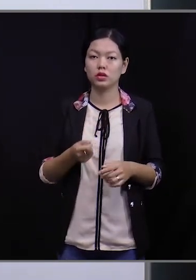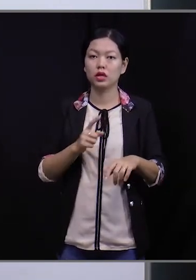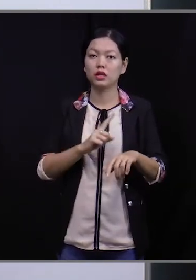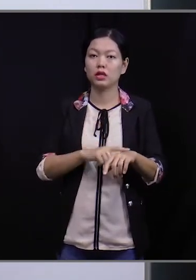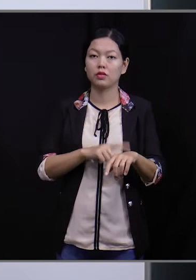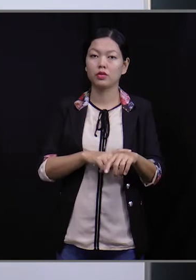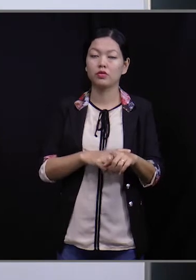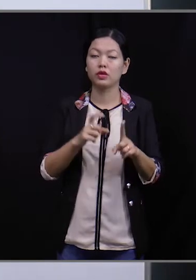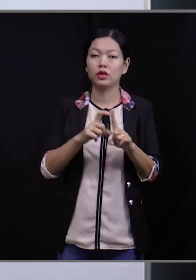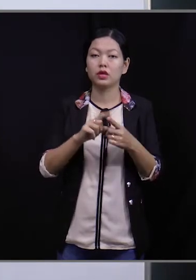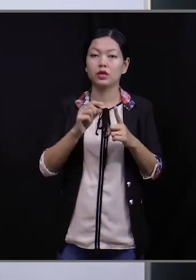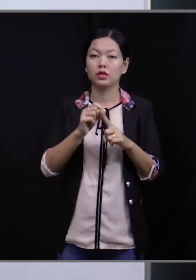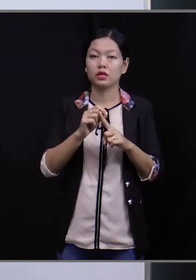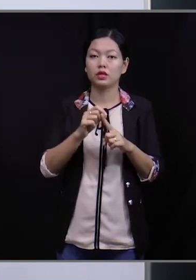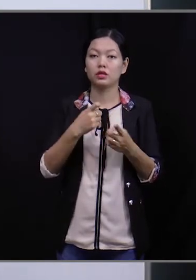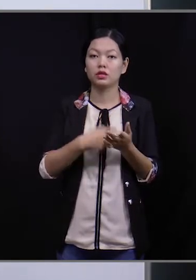recession,